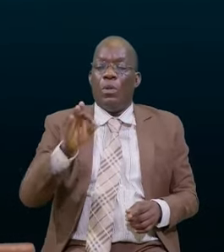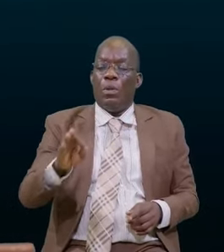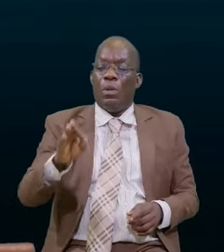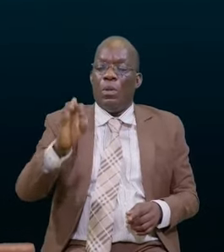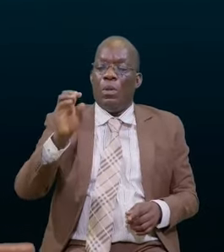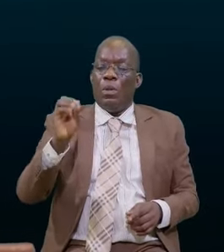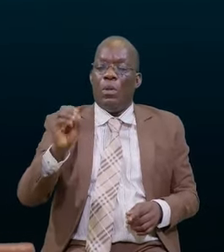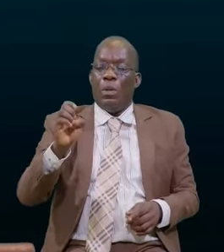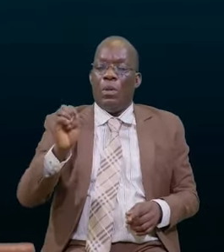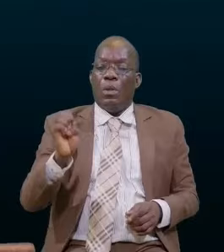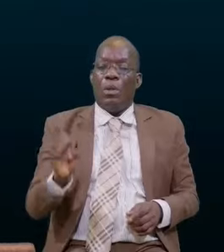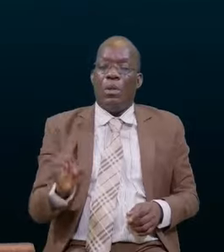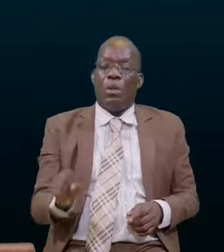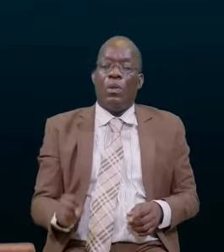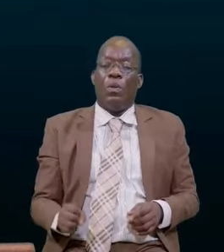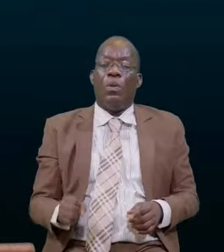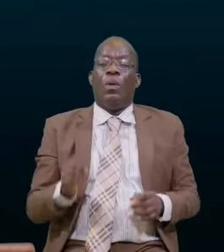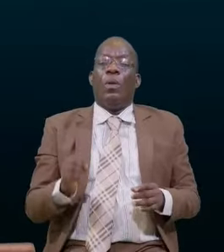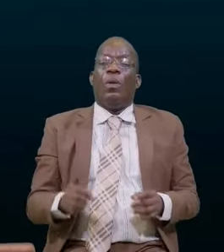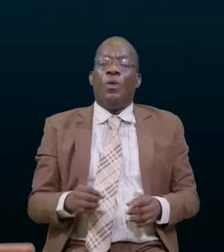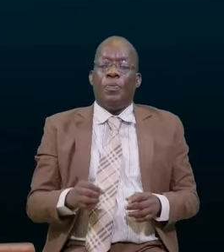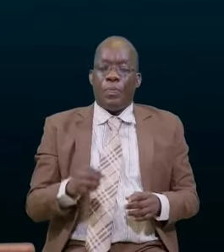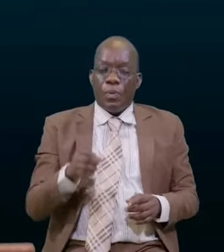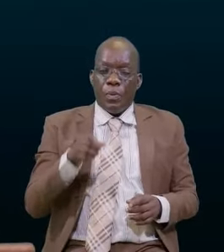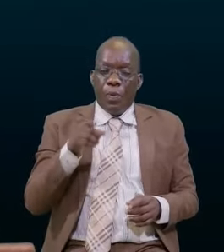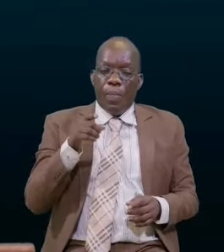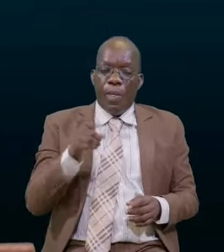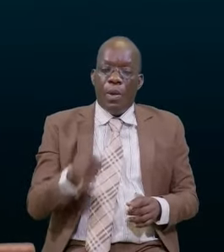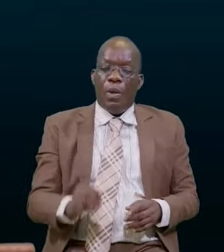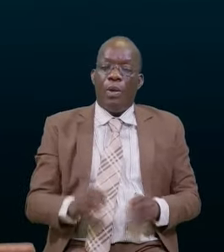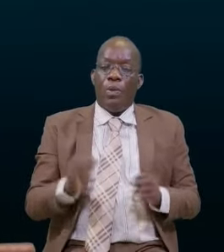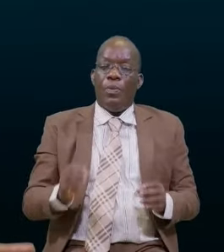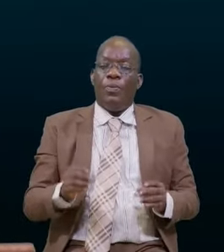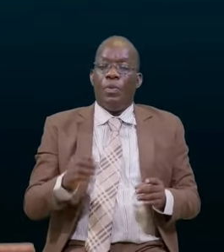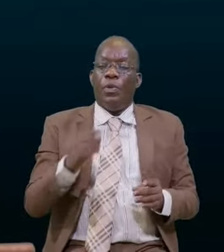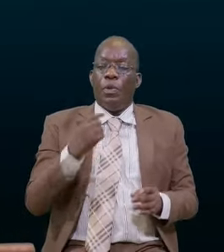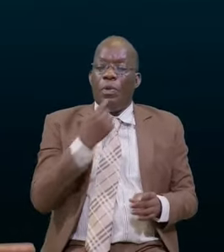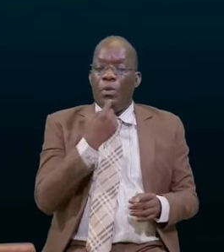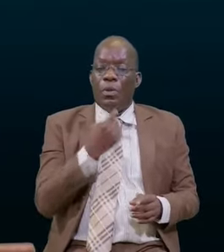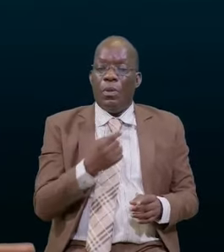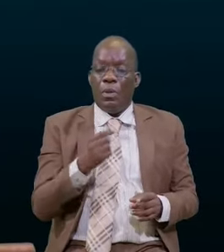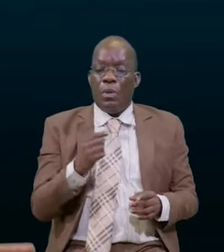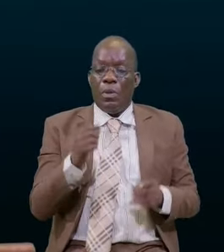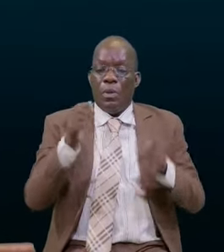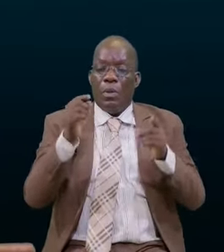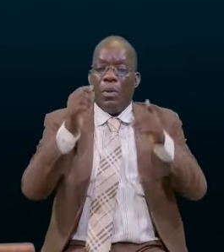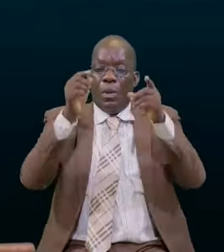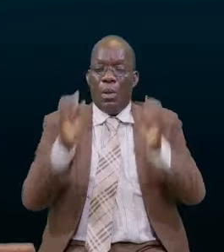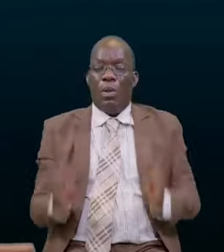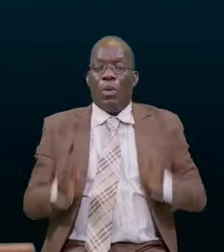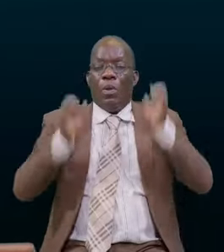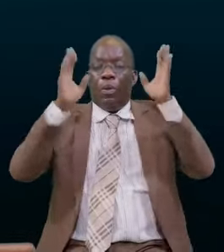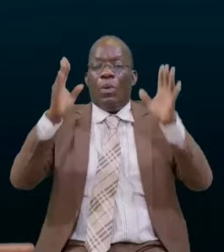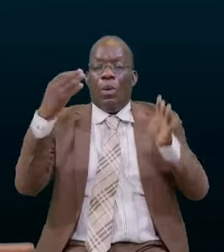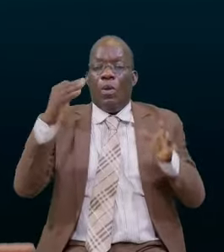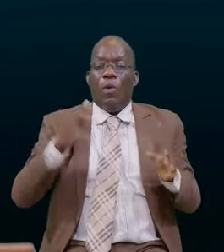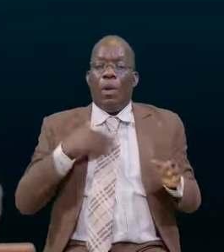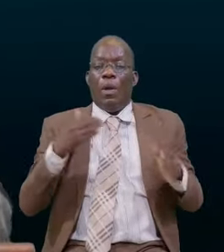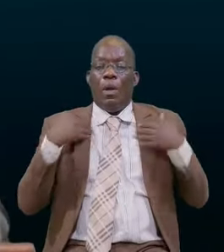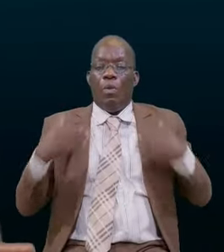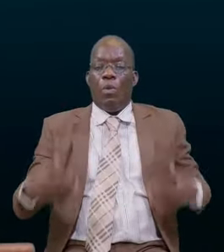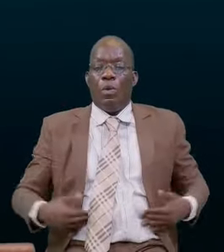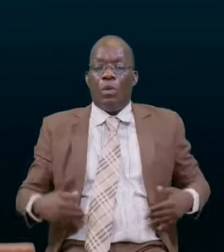dedication of our bodily members unto God deliberate dedic of our bily members unto God in the Book of